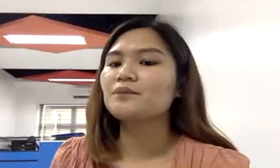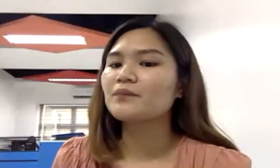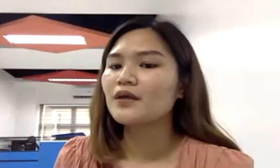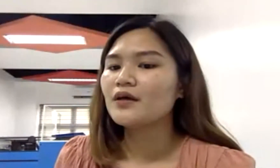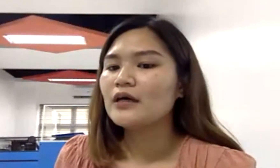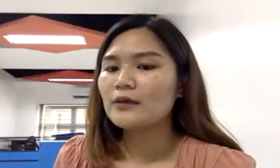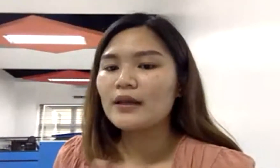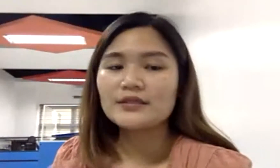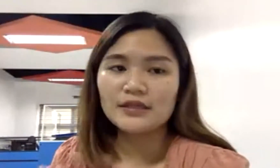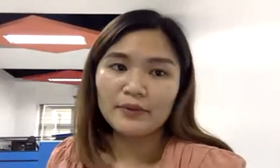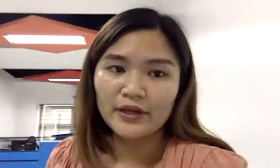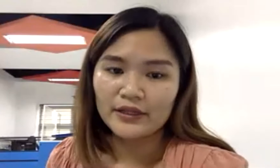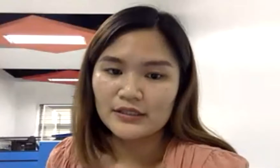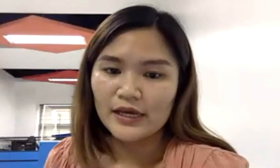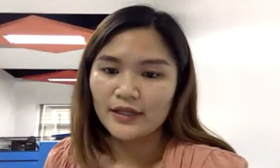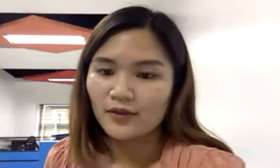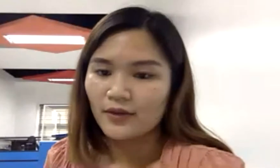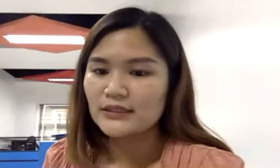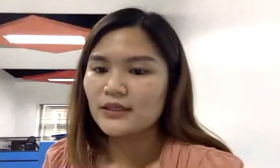So, email us at